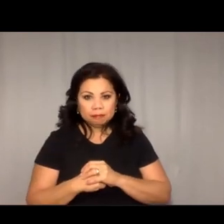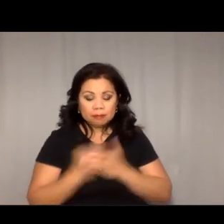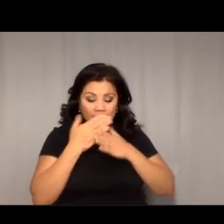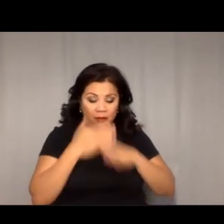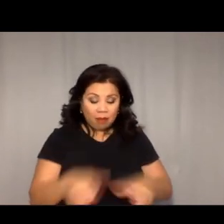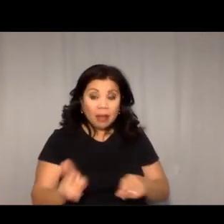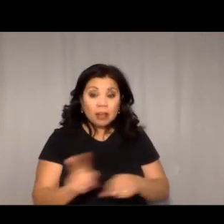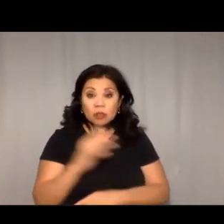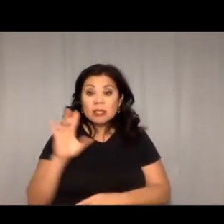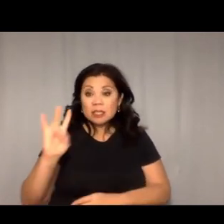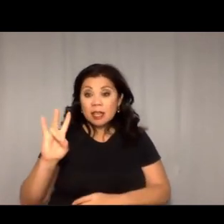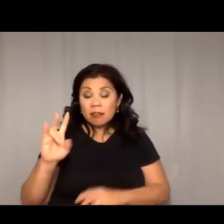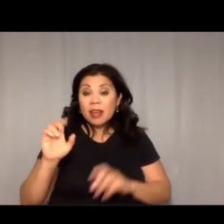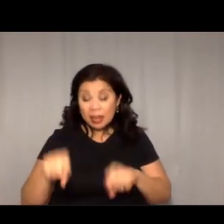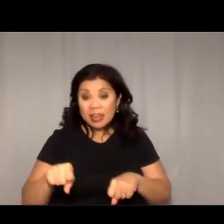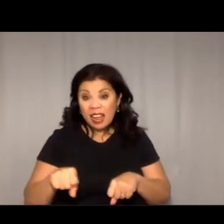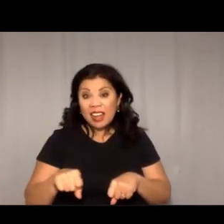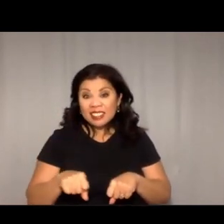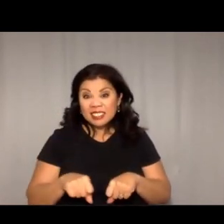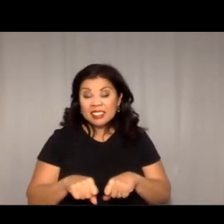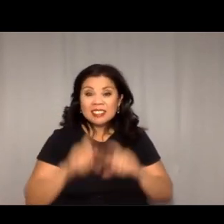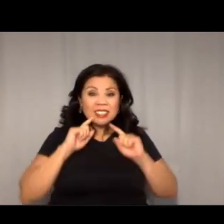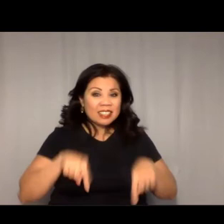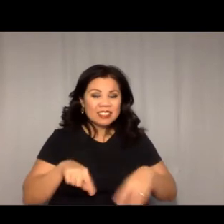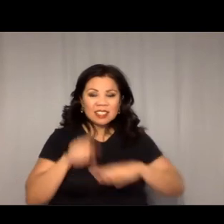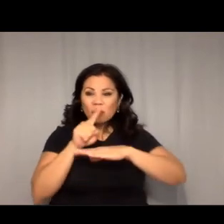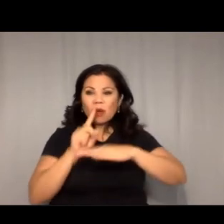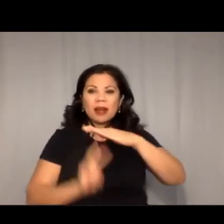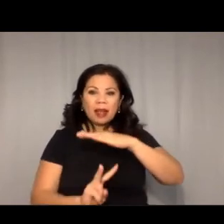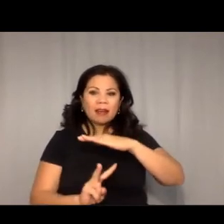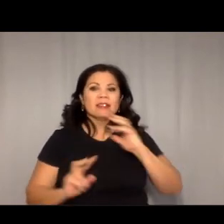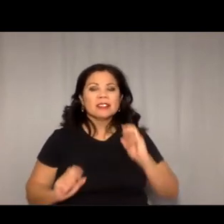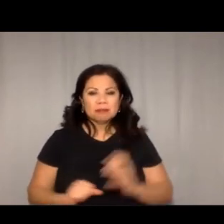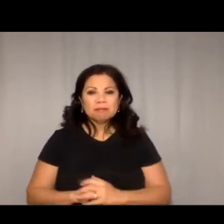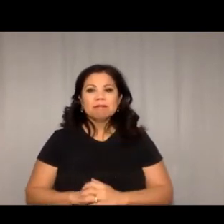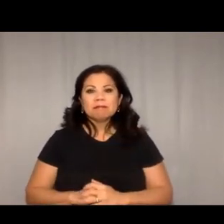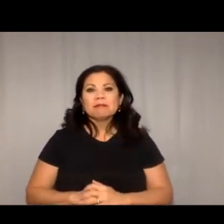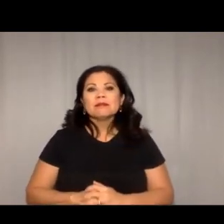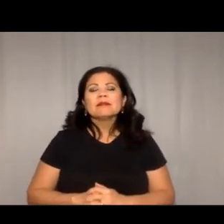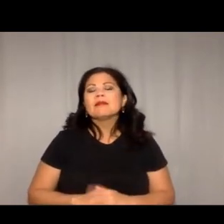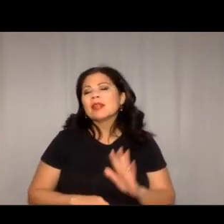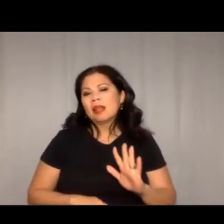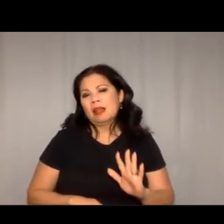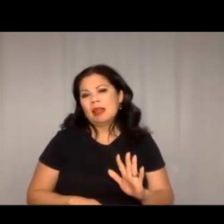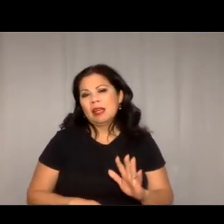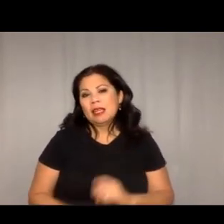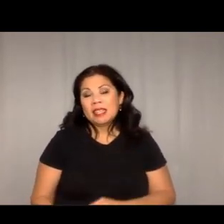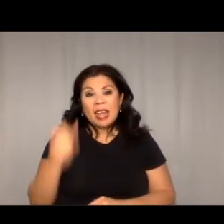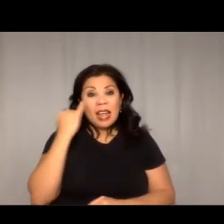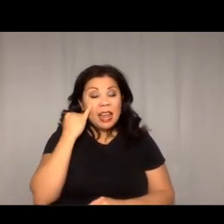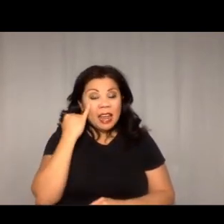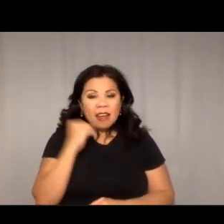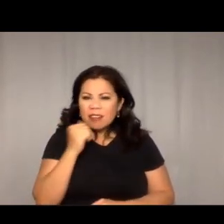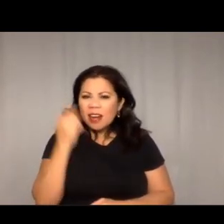divide by 7, top and bottom, and I get 1/2. And say if you didn't